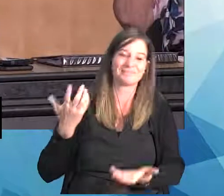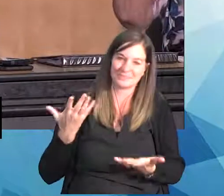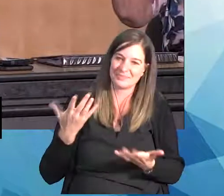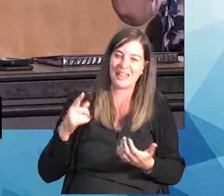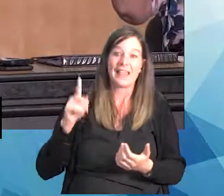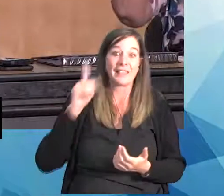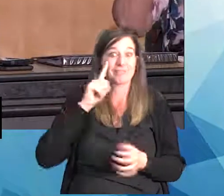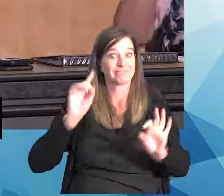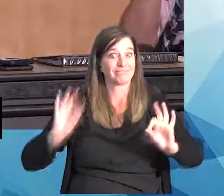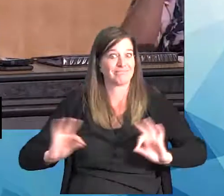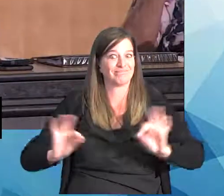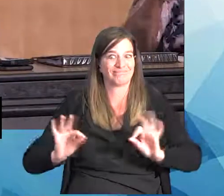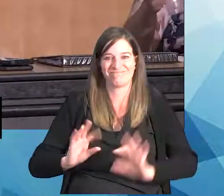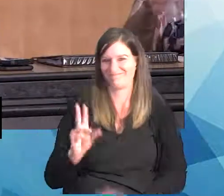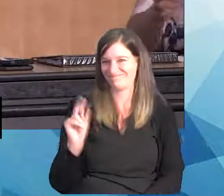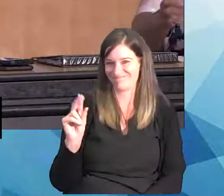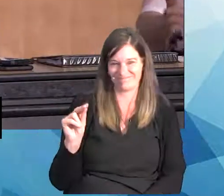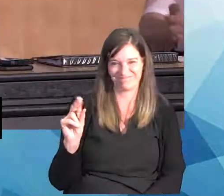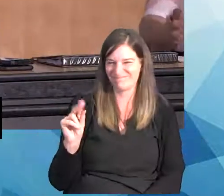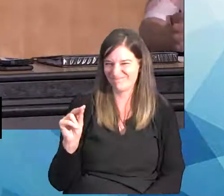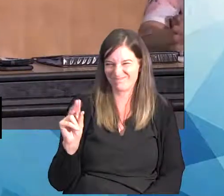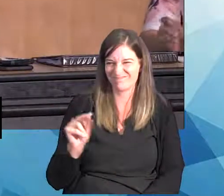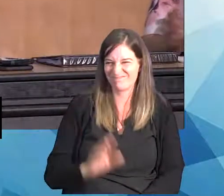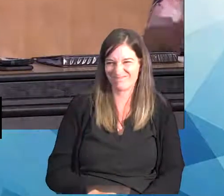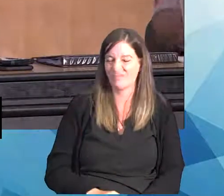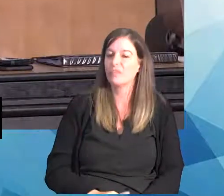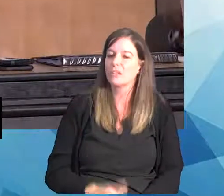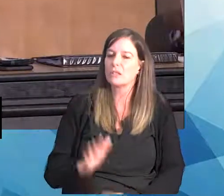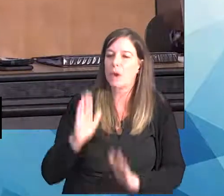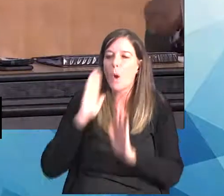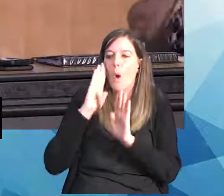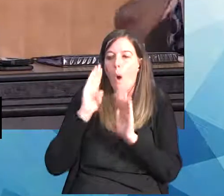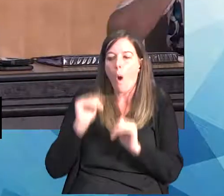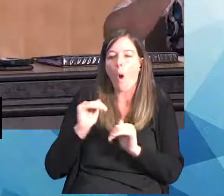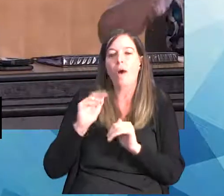lightly. So that should